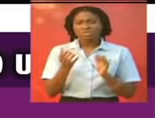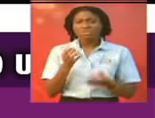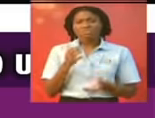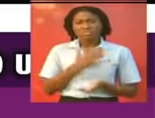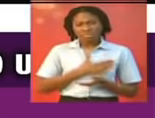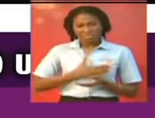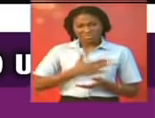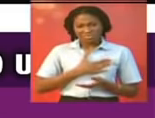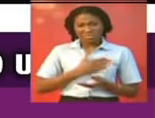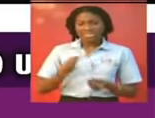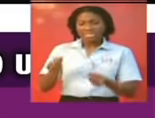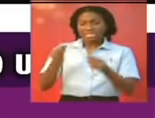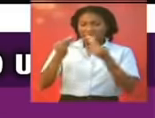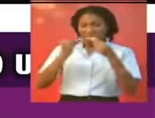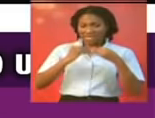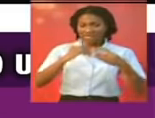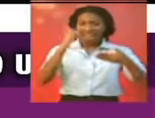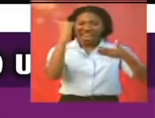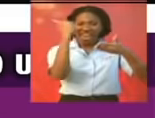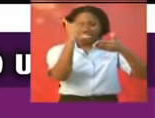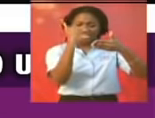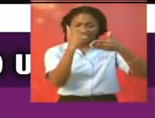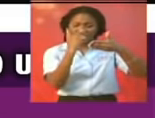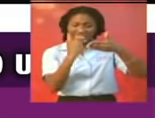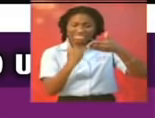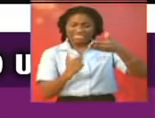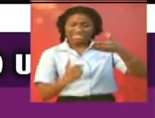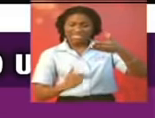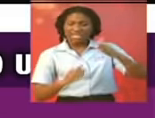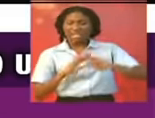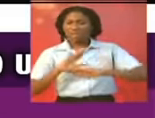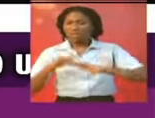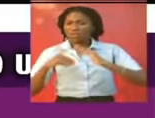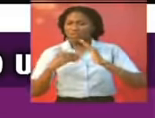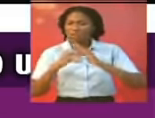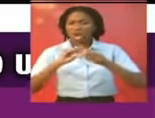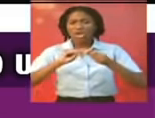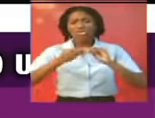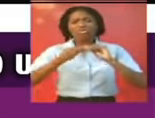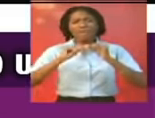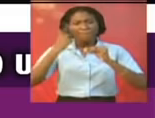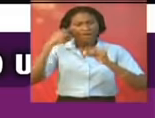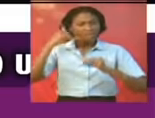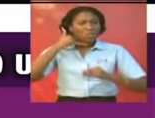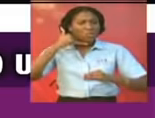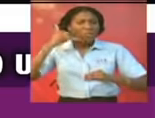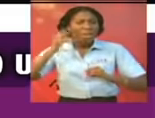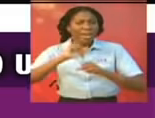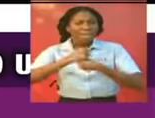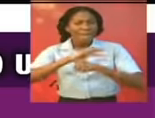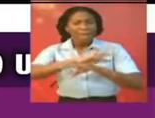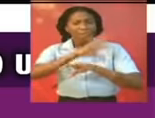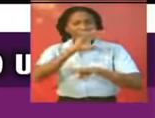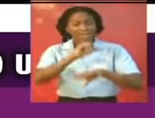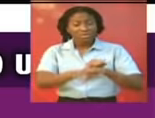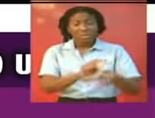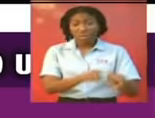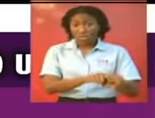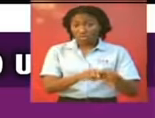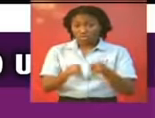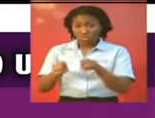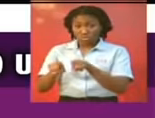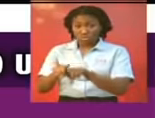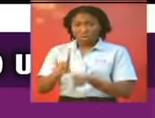the numbers as it pertains to where you can call to make those appointments, and also one media practitioner who